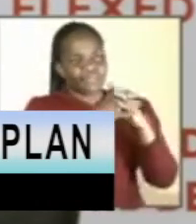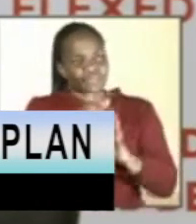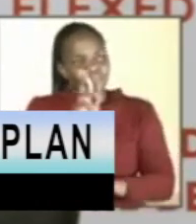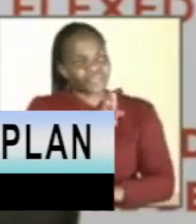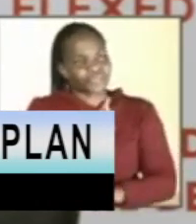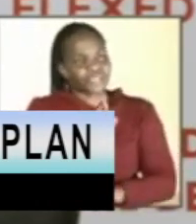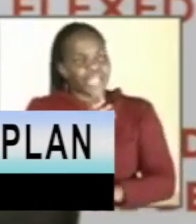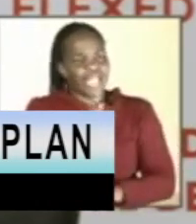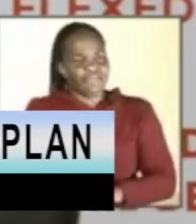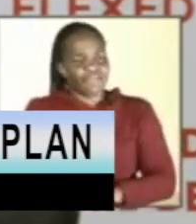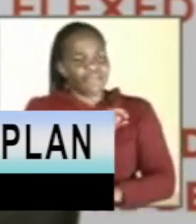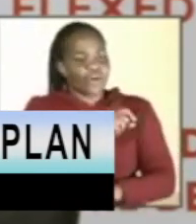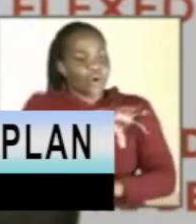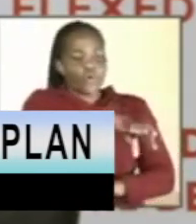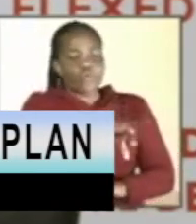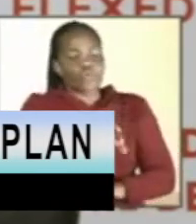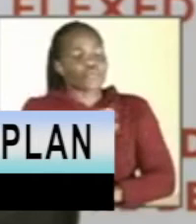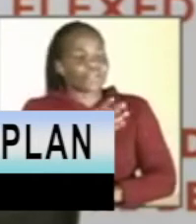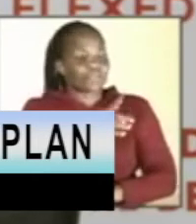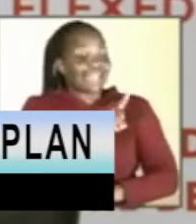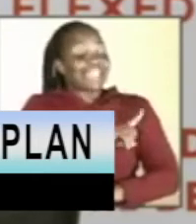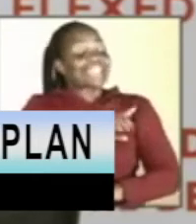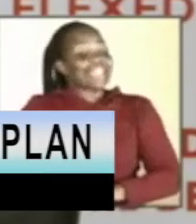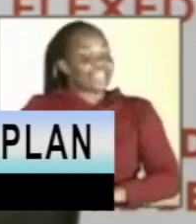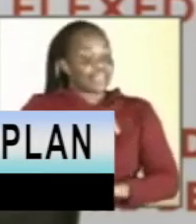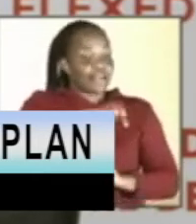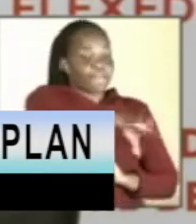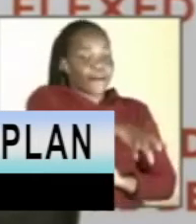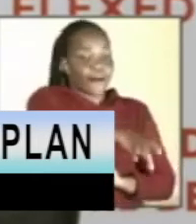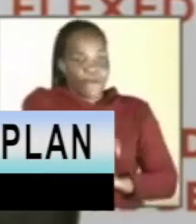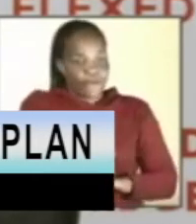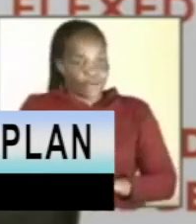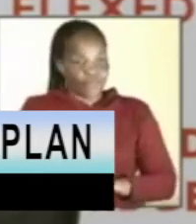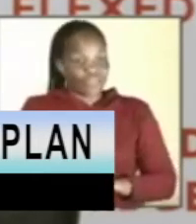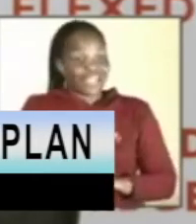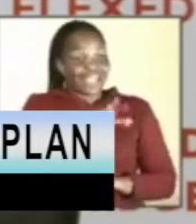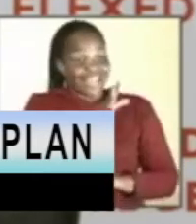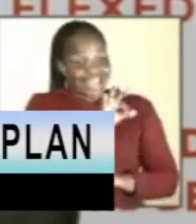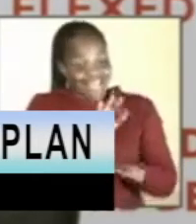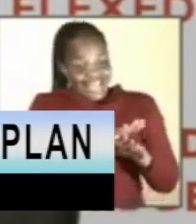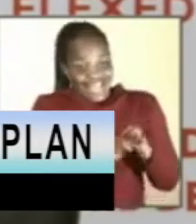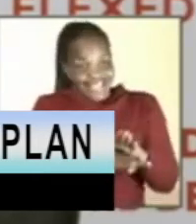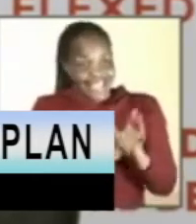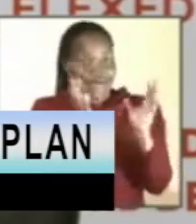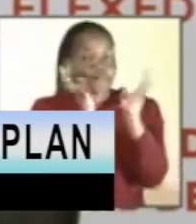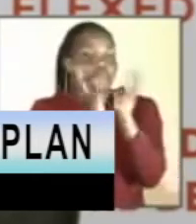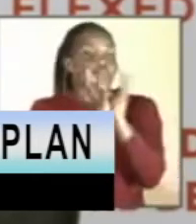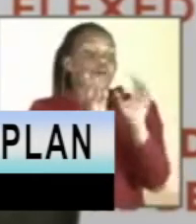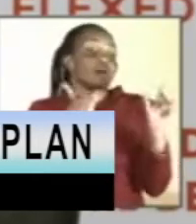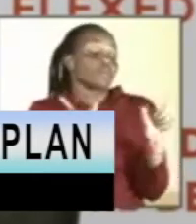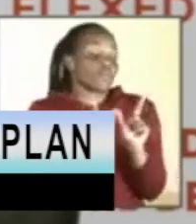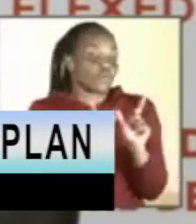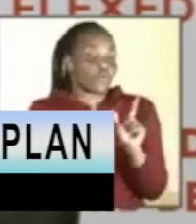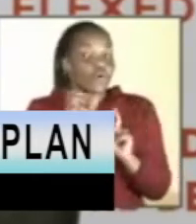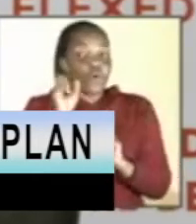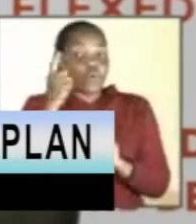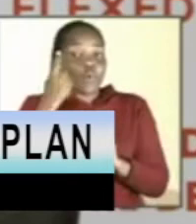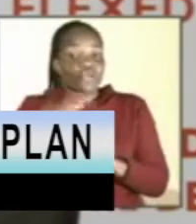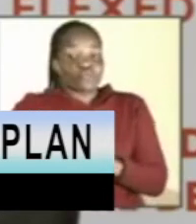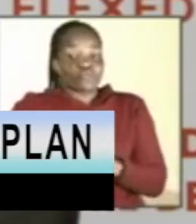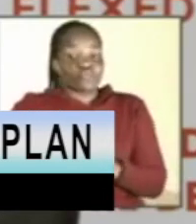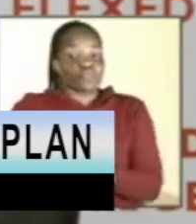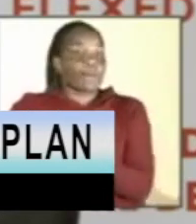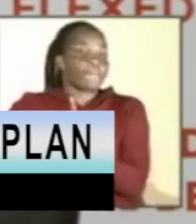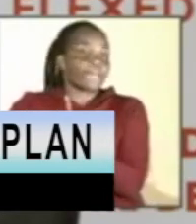10 constituencies. 9 of them are within the boundaries of the city of Windhoek, but then we have one which we refer